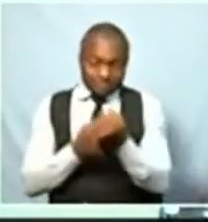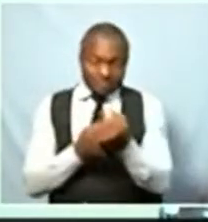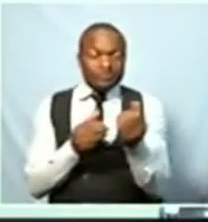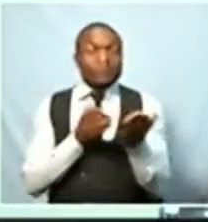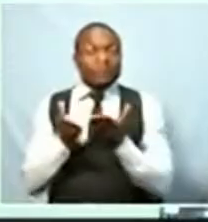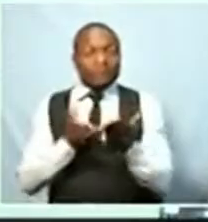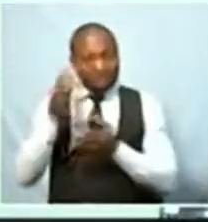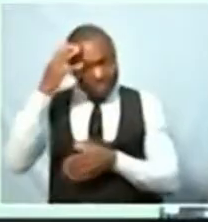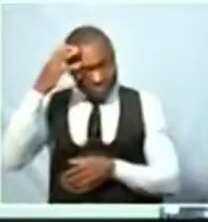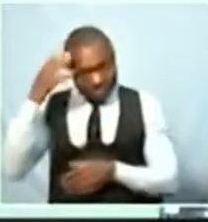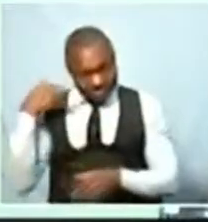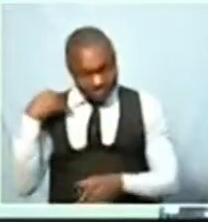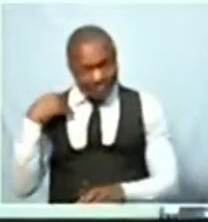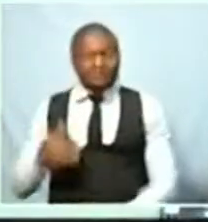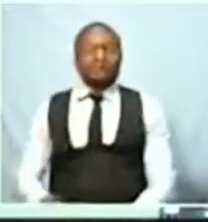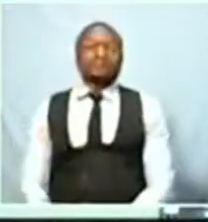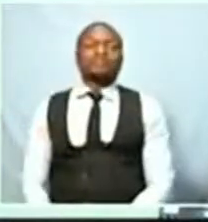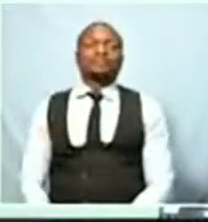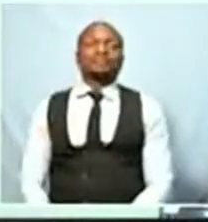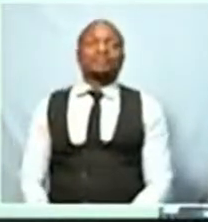to the office.